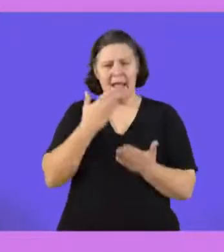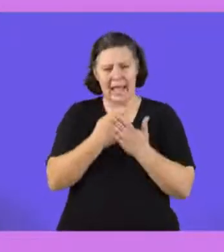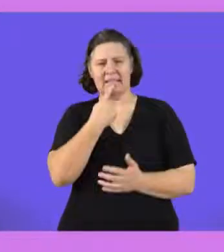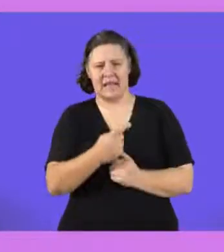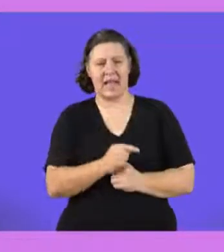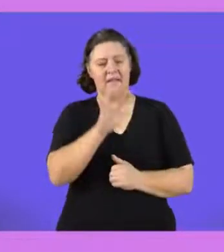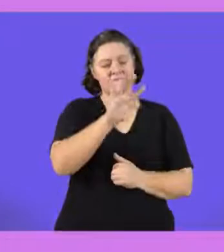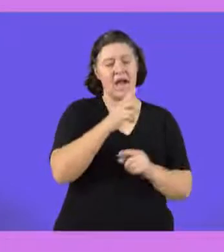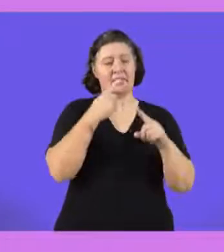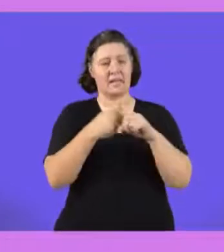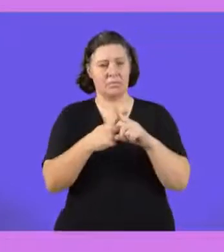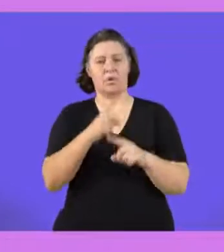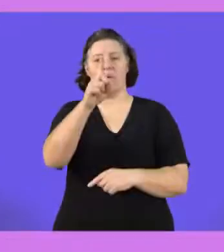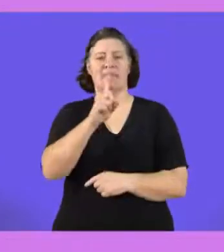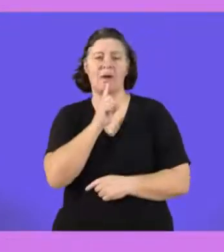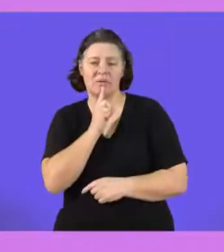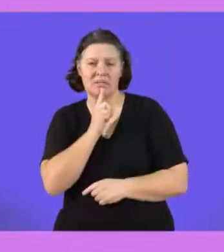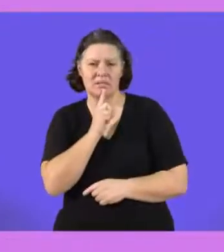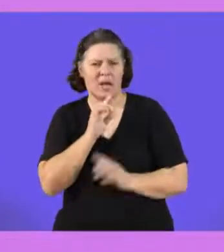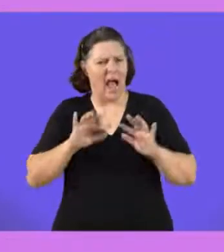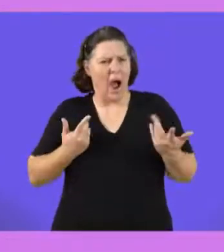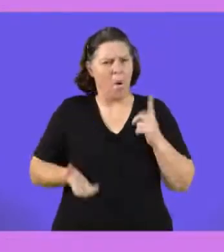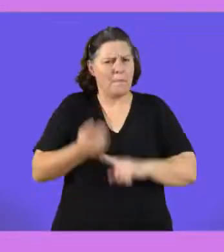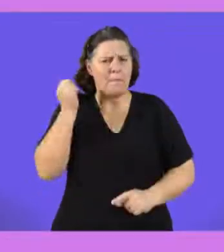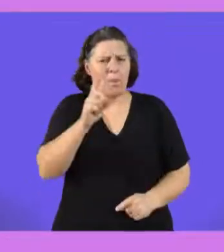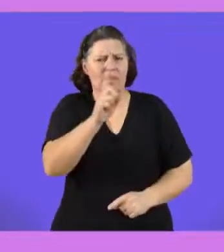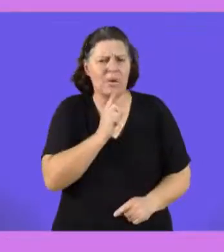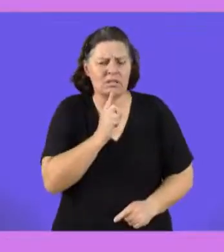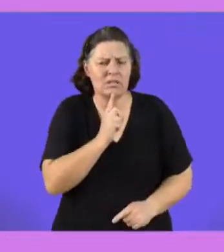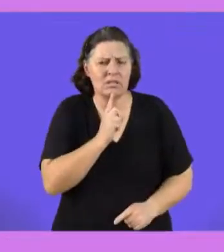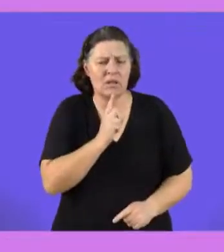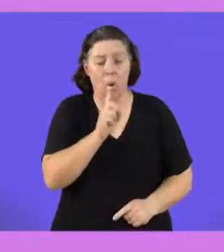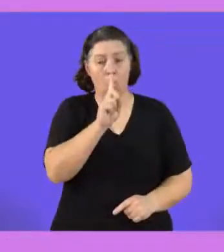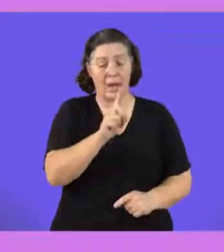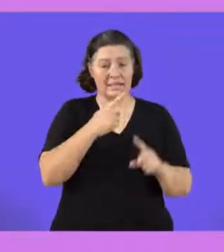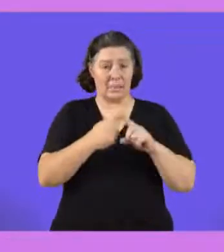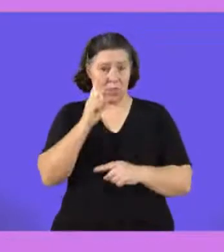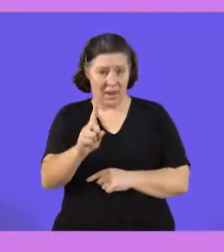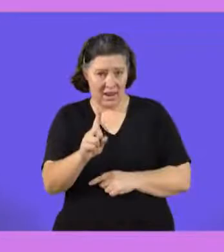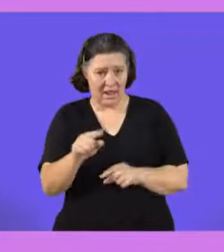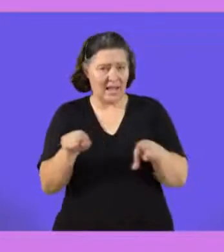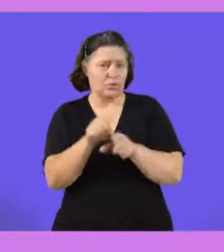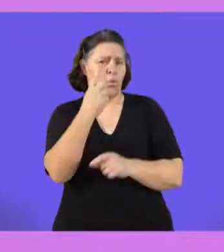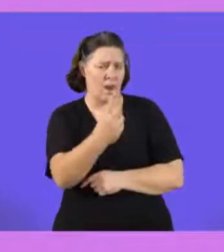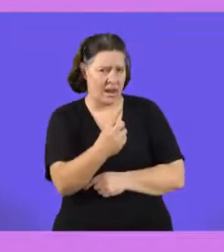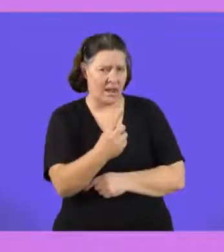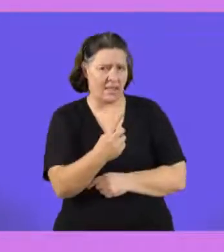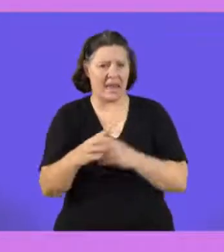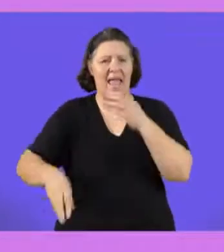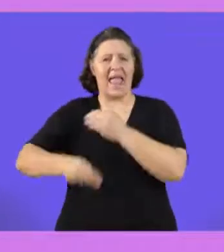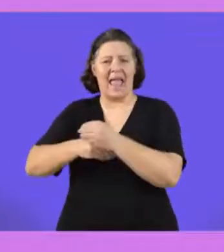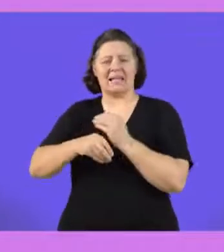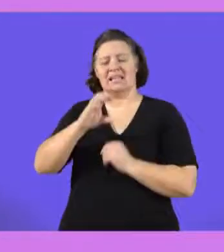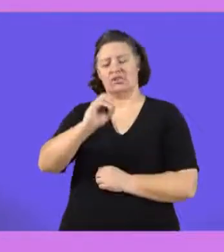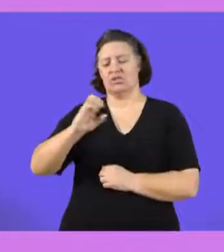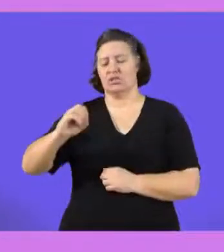as well, I can also say 5 times 1,000. How did I get to 1,000? Remember, 1 times 1 equals 1,